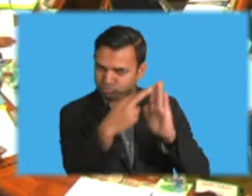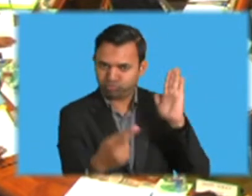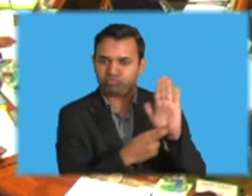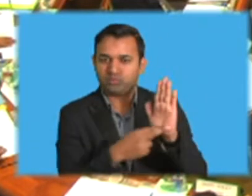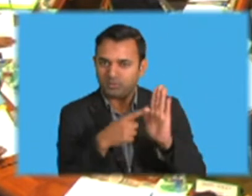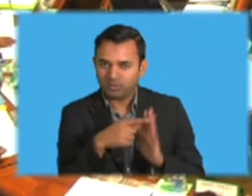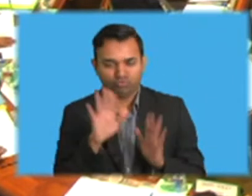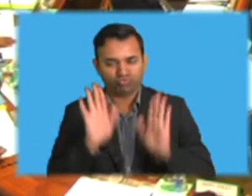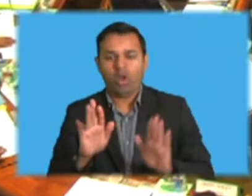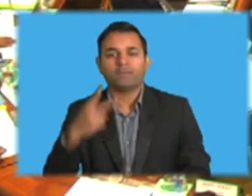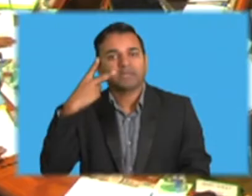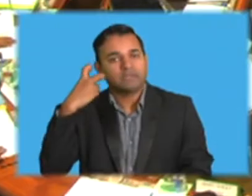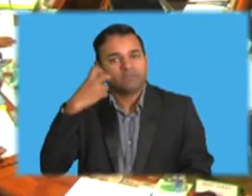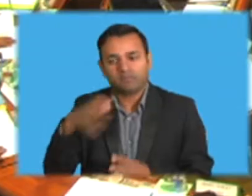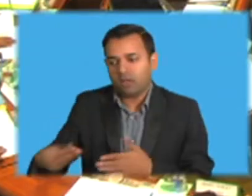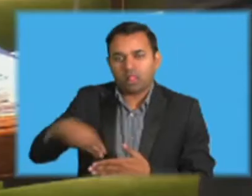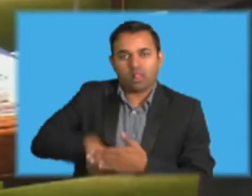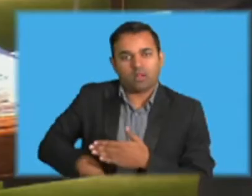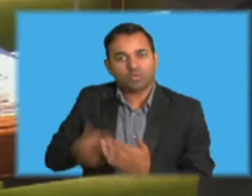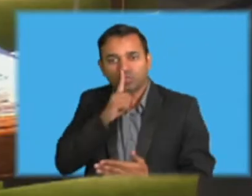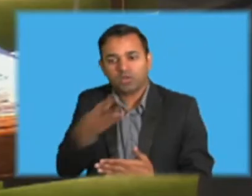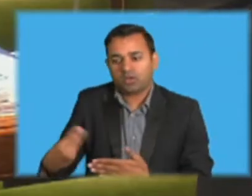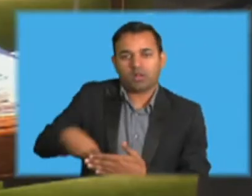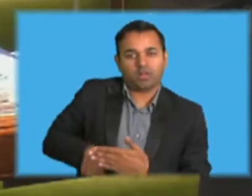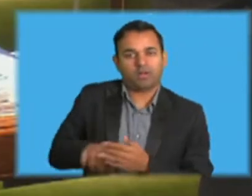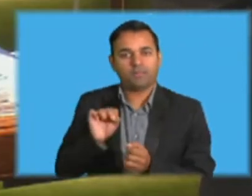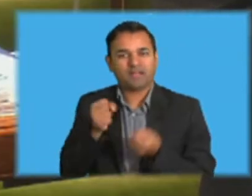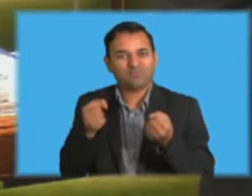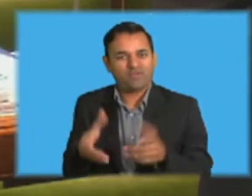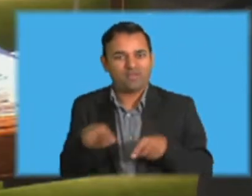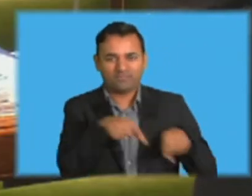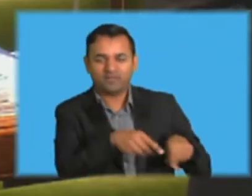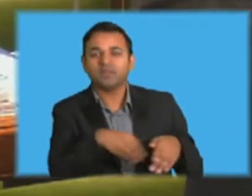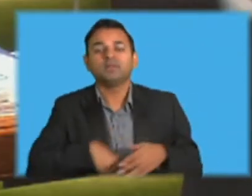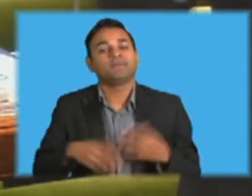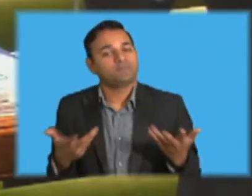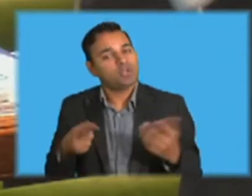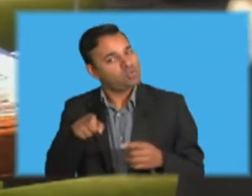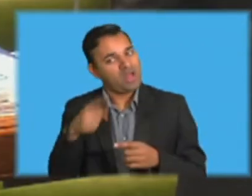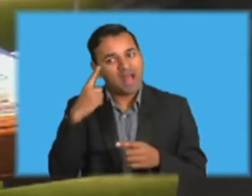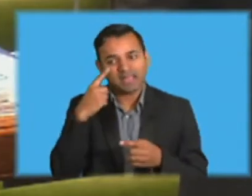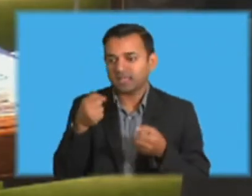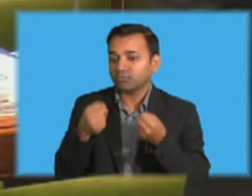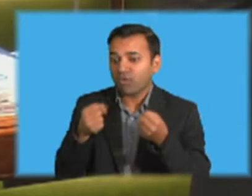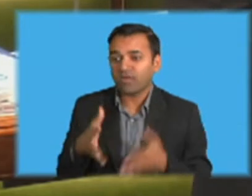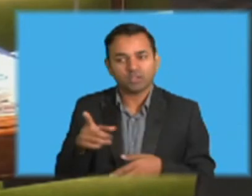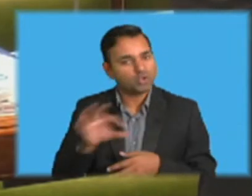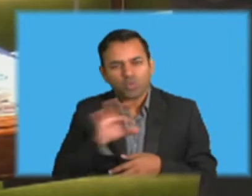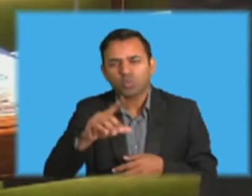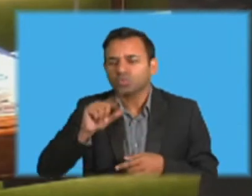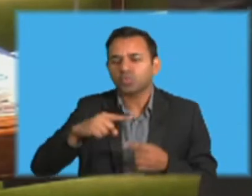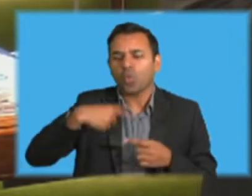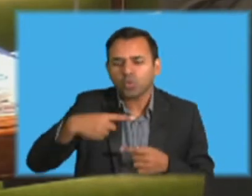after the e-ticketing is introduced. So indeed, Madam Speaker, we've been deliberating on this for about 3 or 4